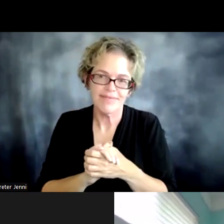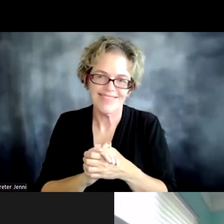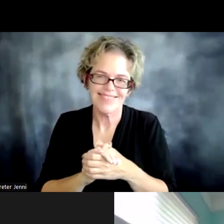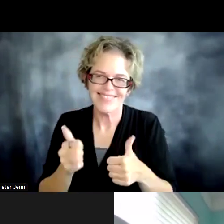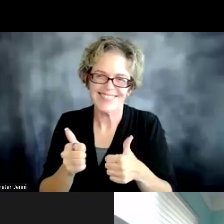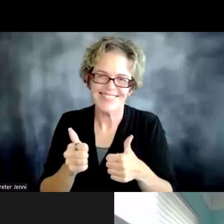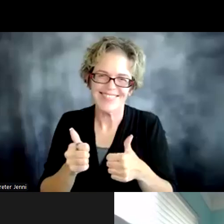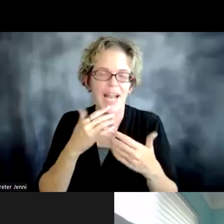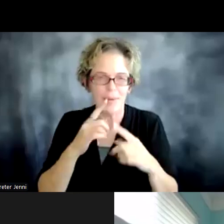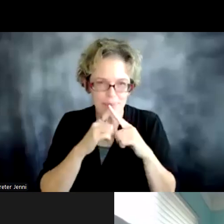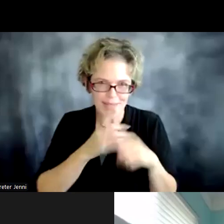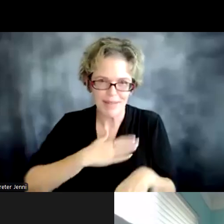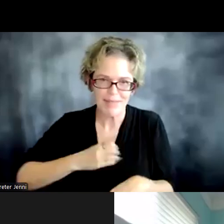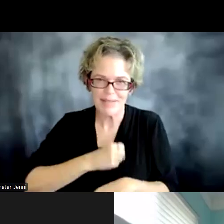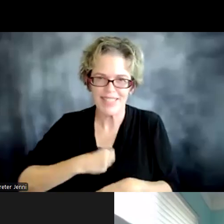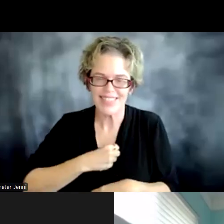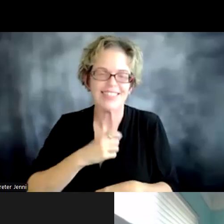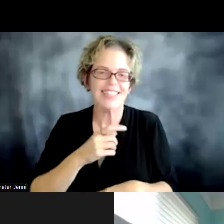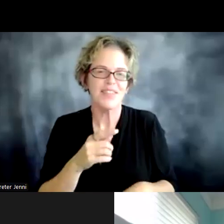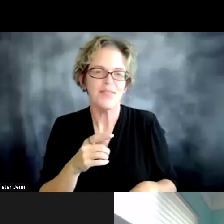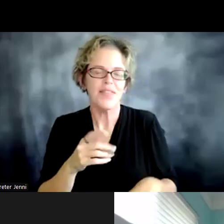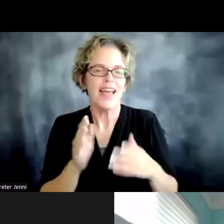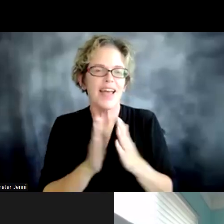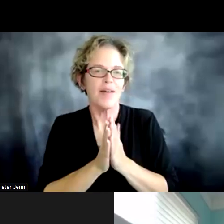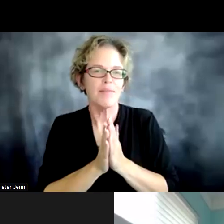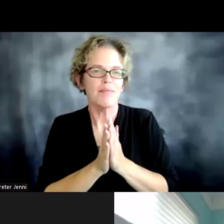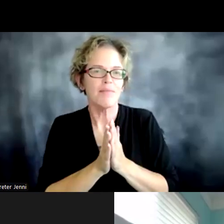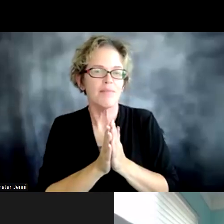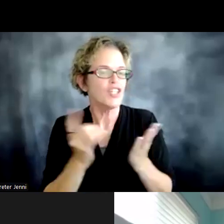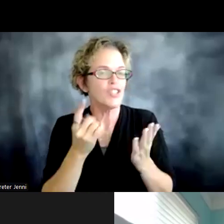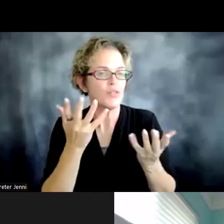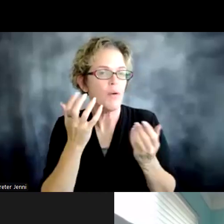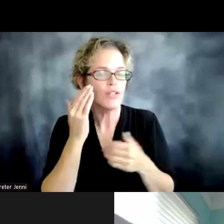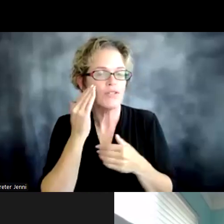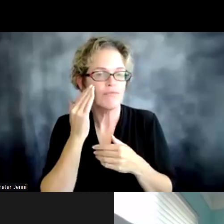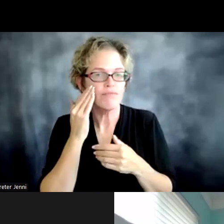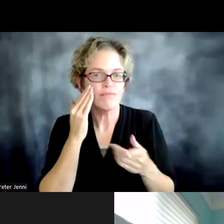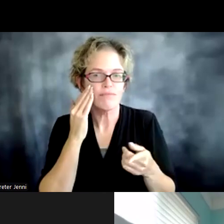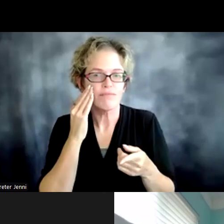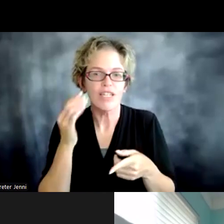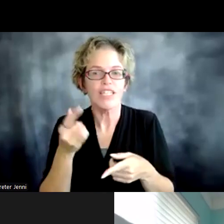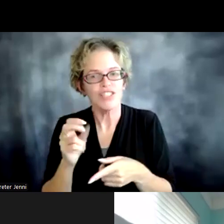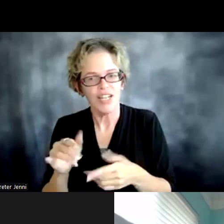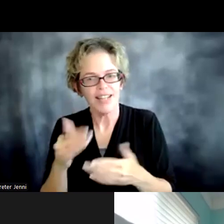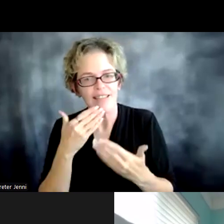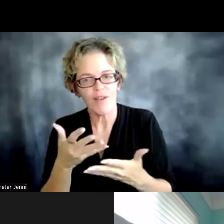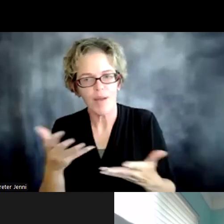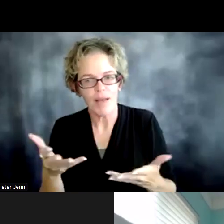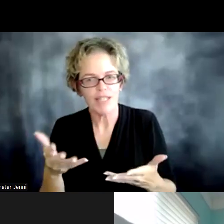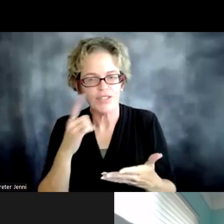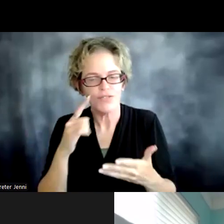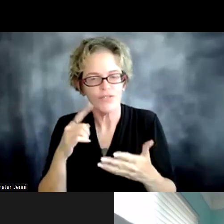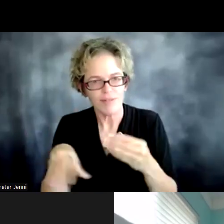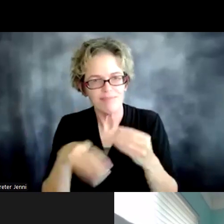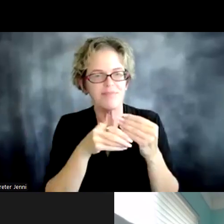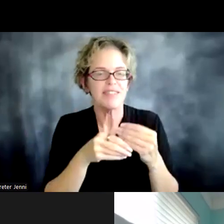And I was muted. My apologies. Just wanting to note, Jenny, thank you very much for piping in there. And I